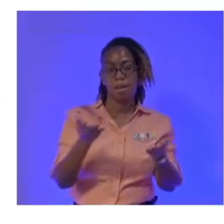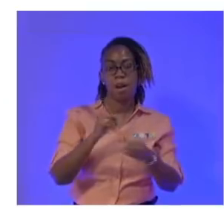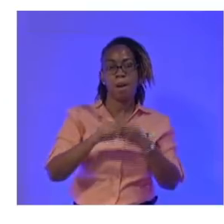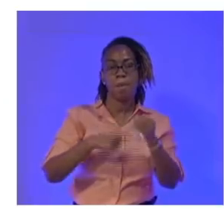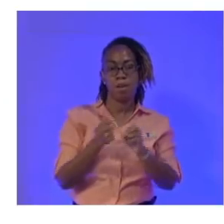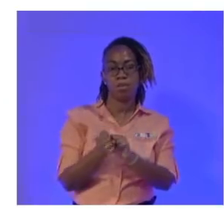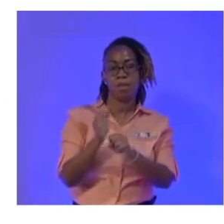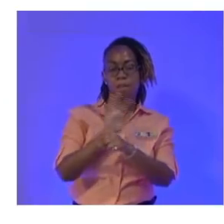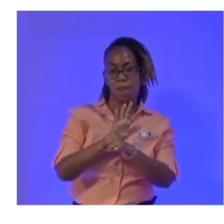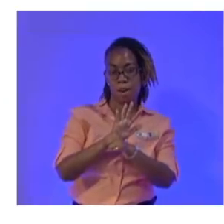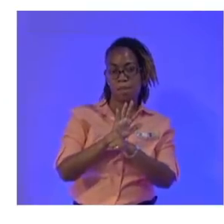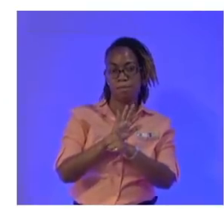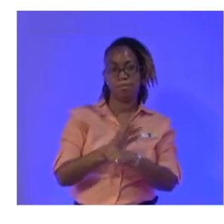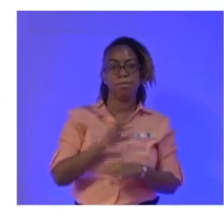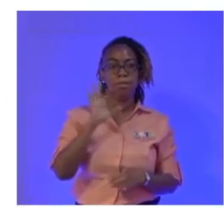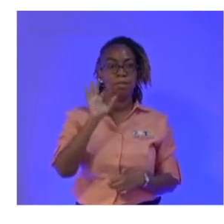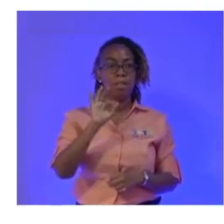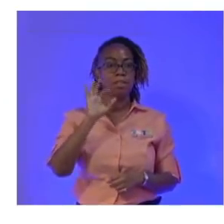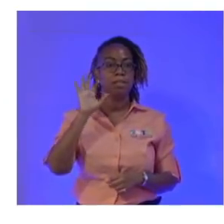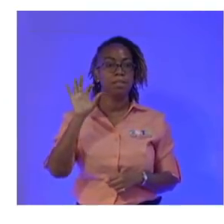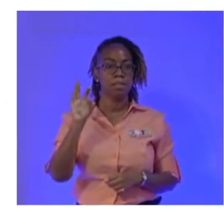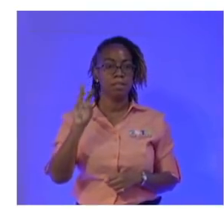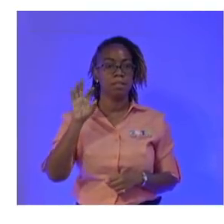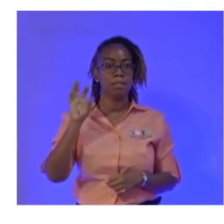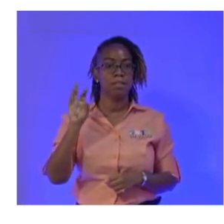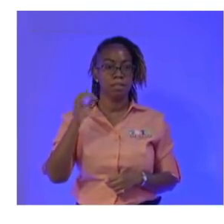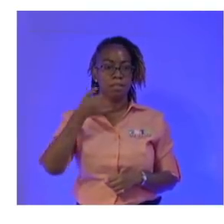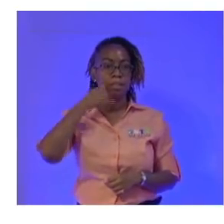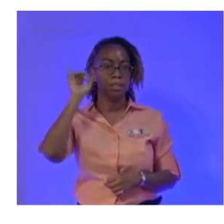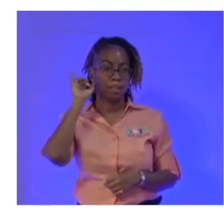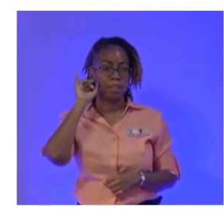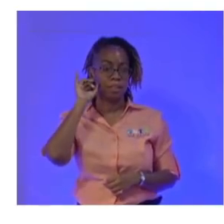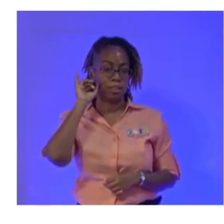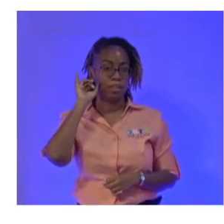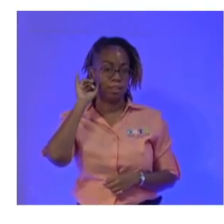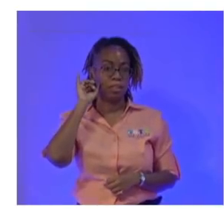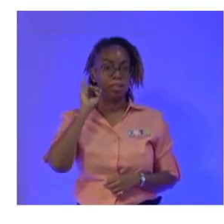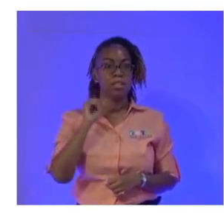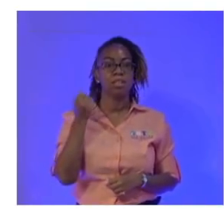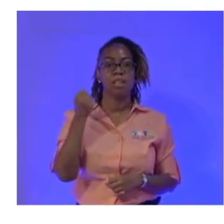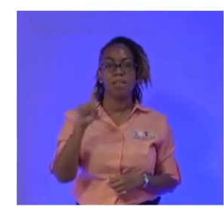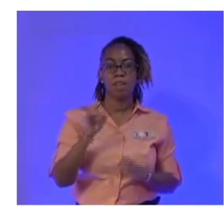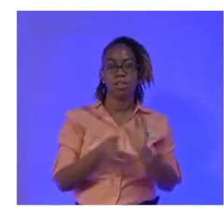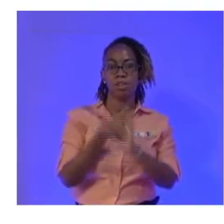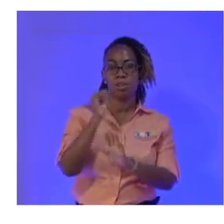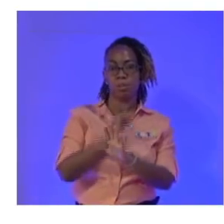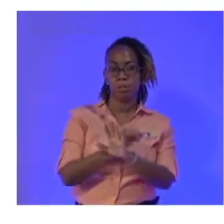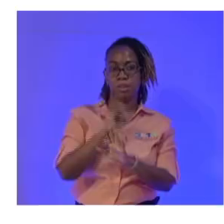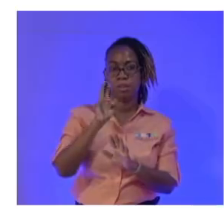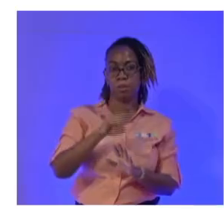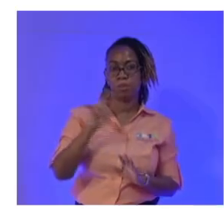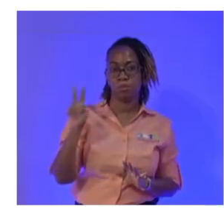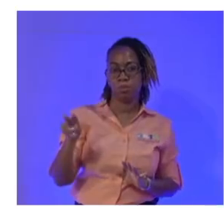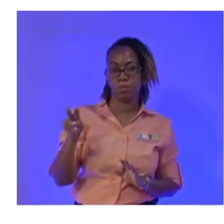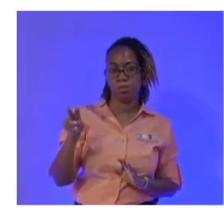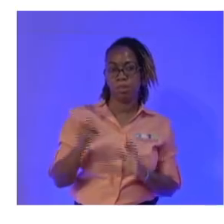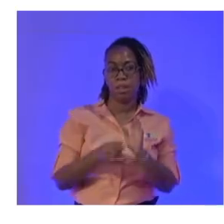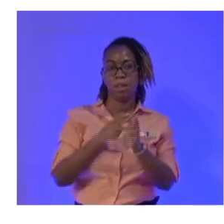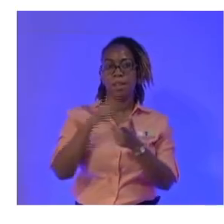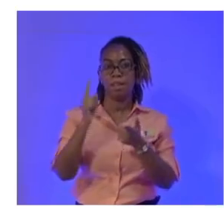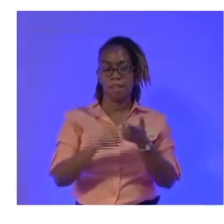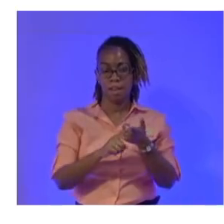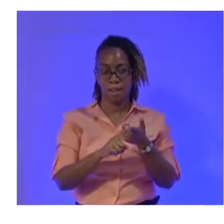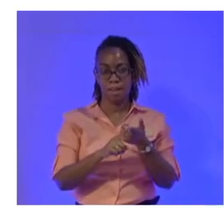number 966 as of the 11th of January 2022, and then I will